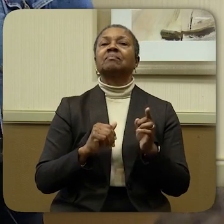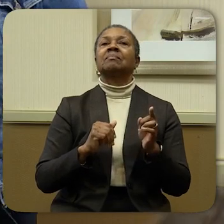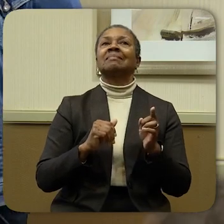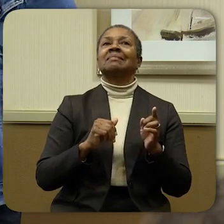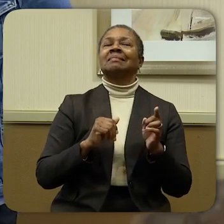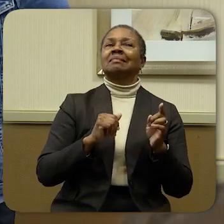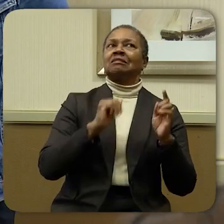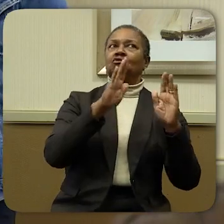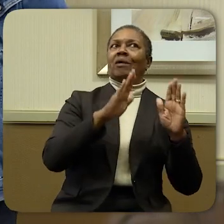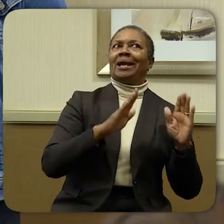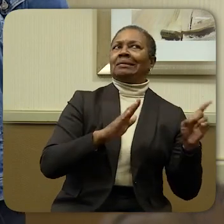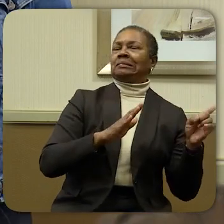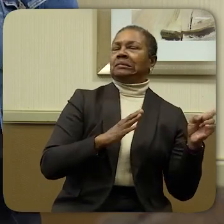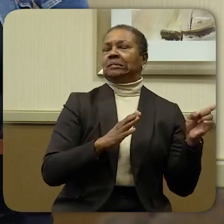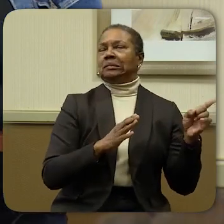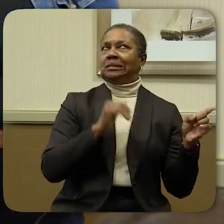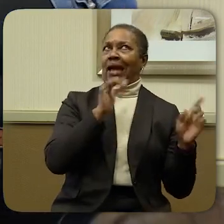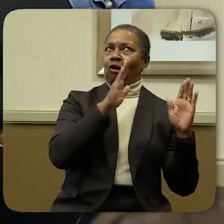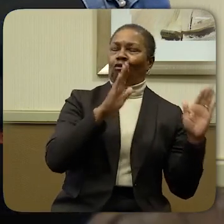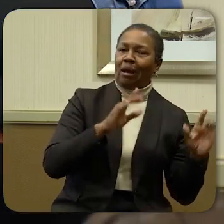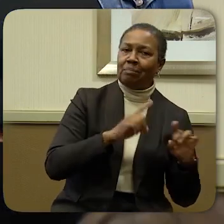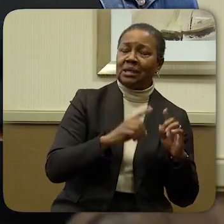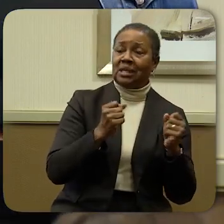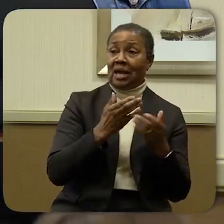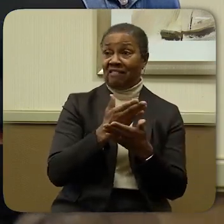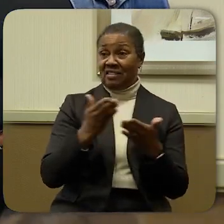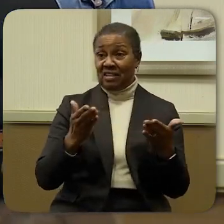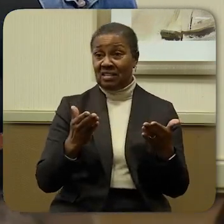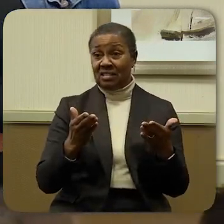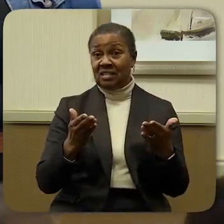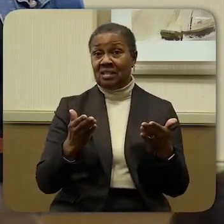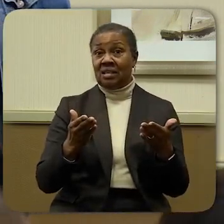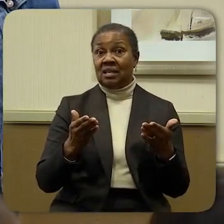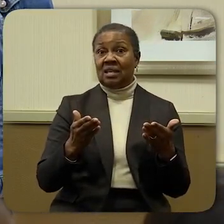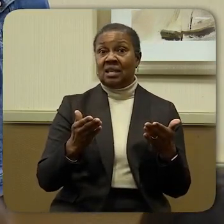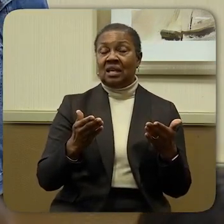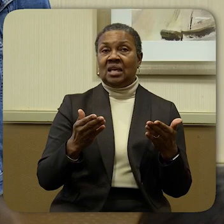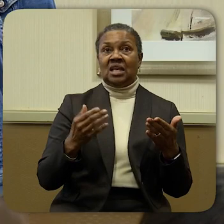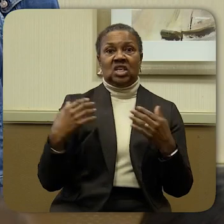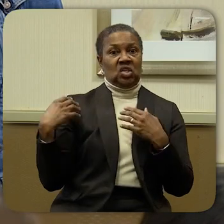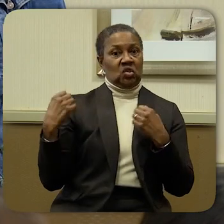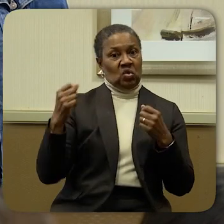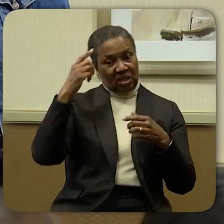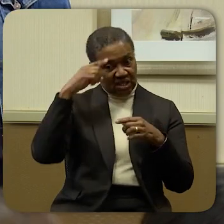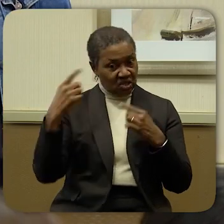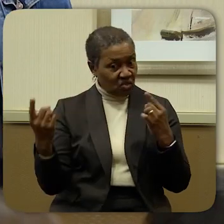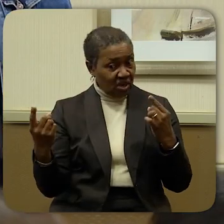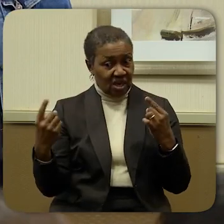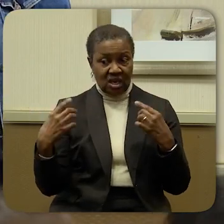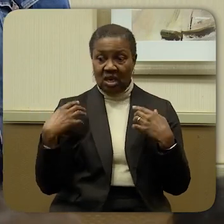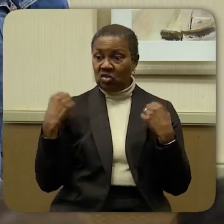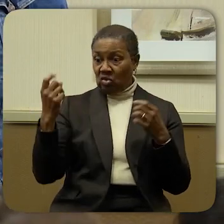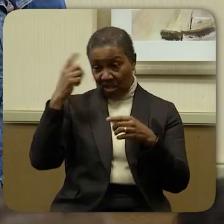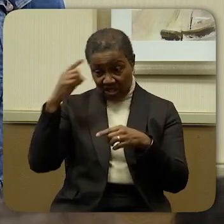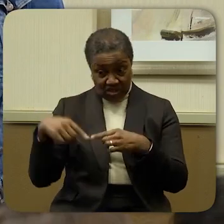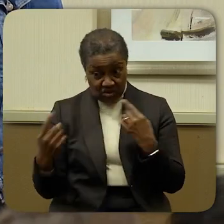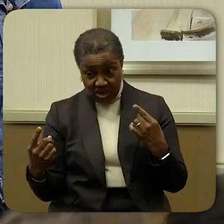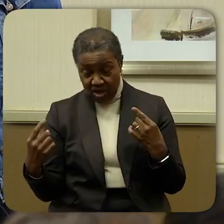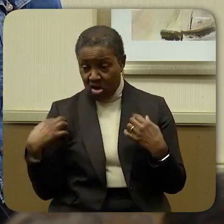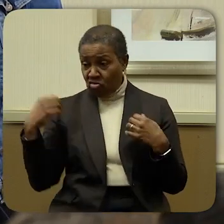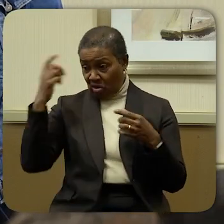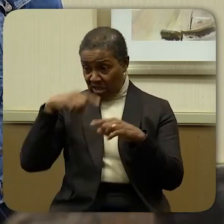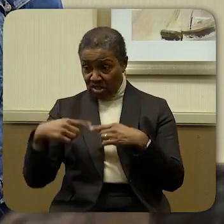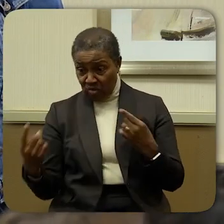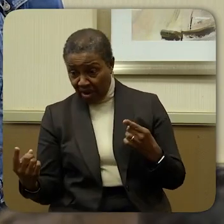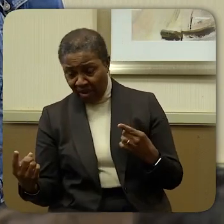great with that either, but a lot of these were like, strongly disagree, strongly disagree, strongly disagree, strongly disagree. But I think